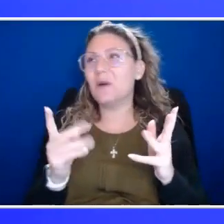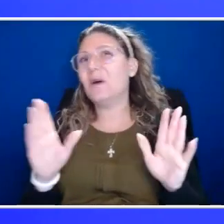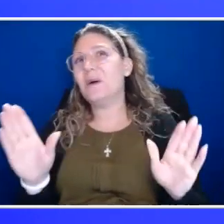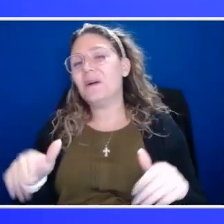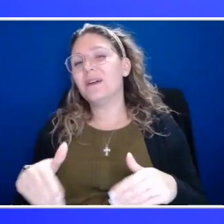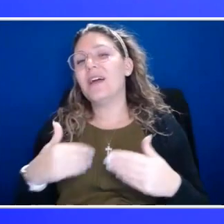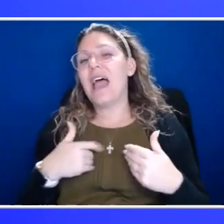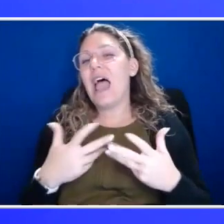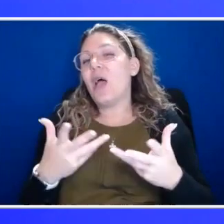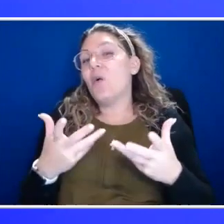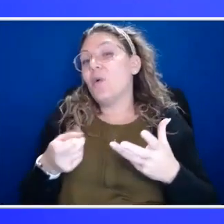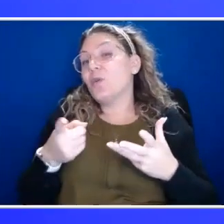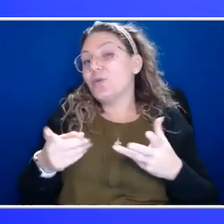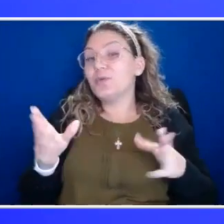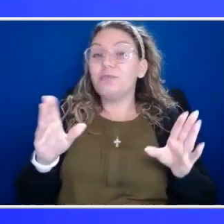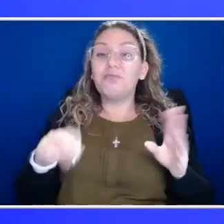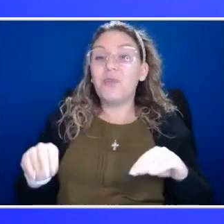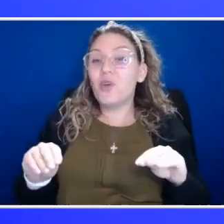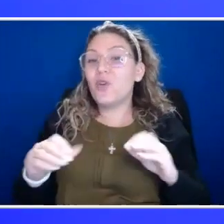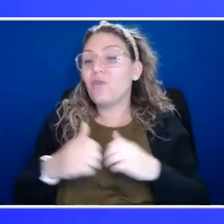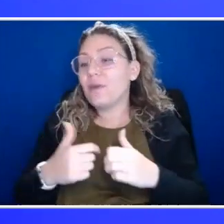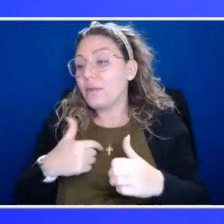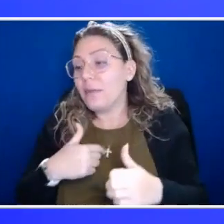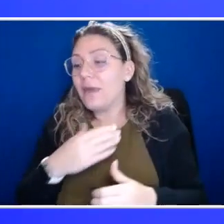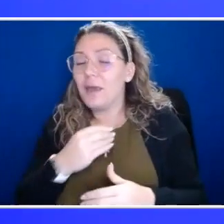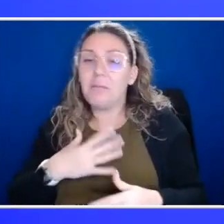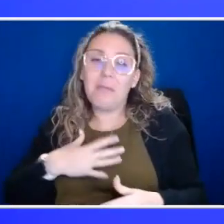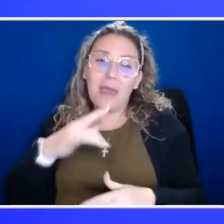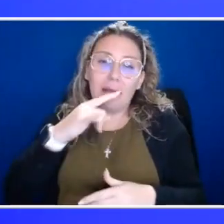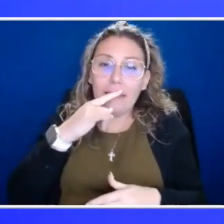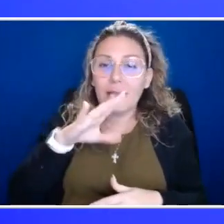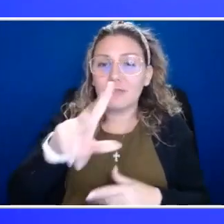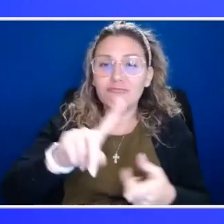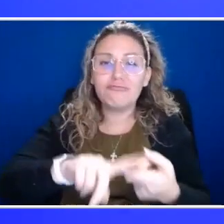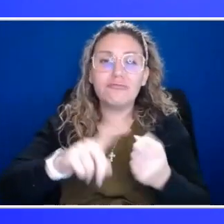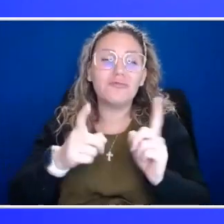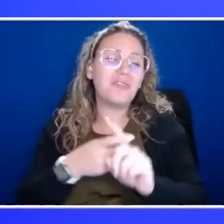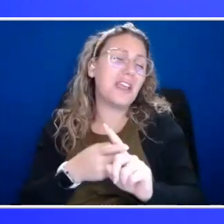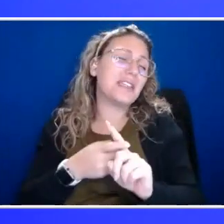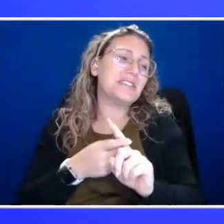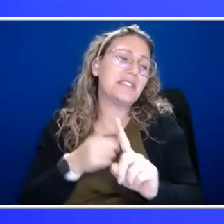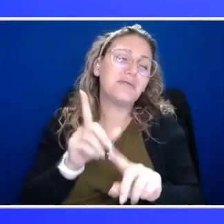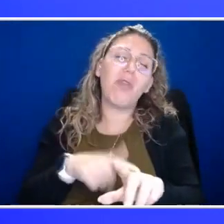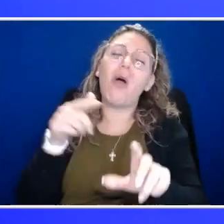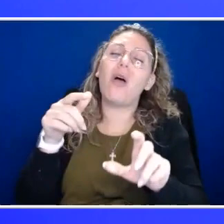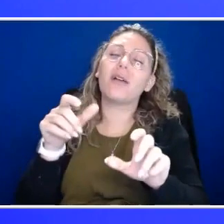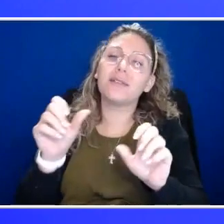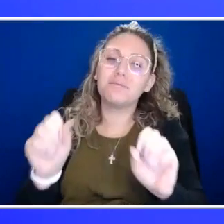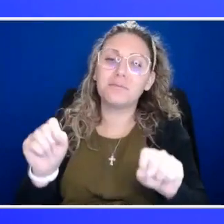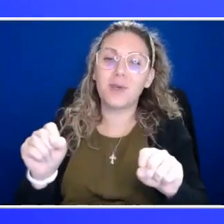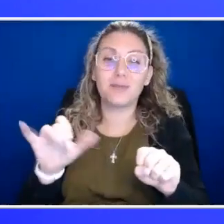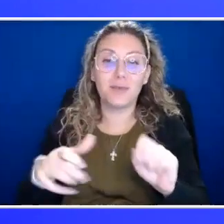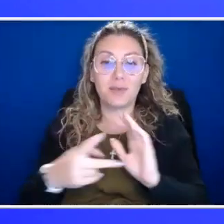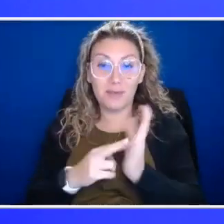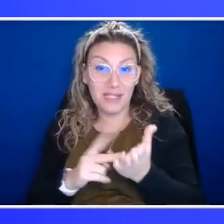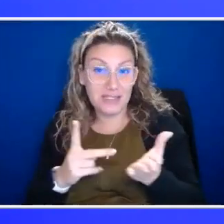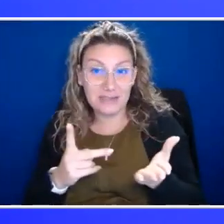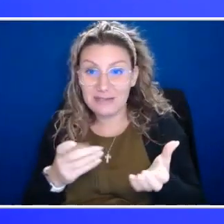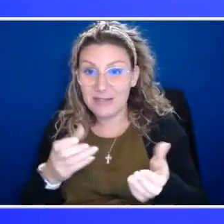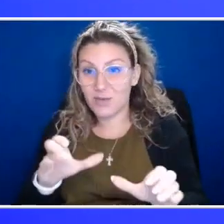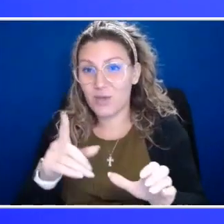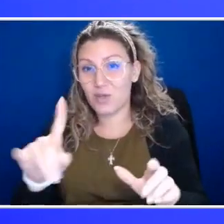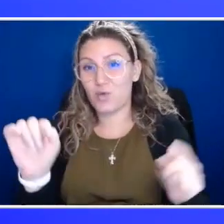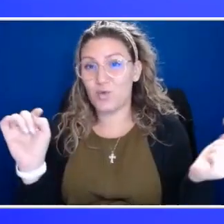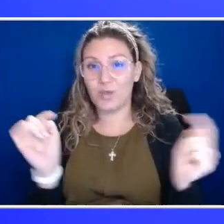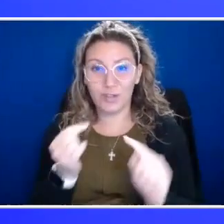be able to move with me and with my kids and with your friends as long as you possibly can. And that means that I don't want you to be injured, right?